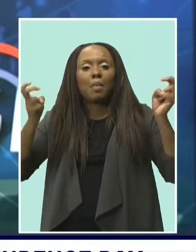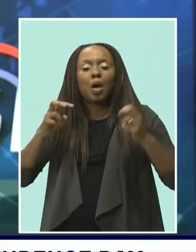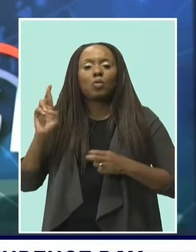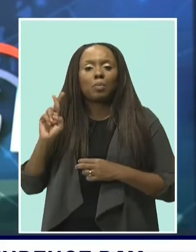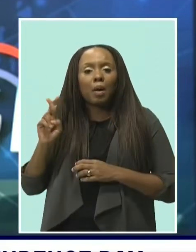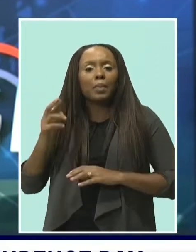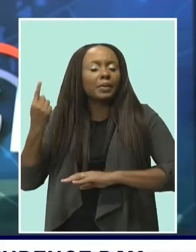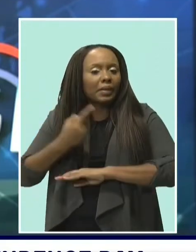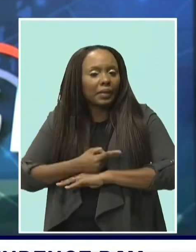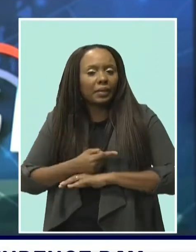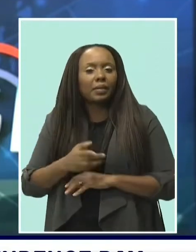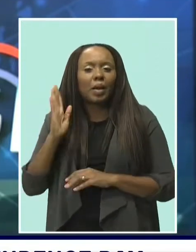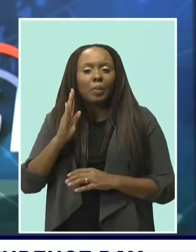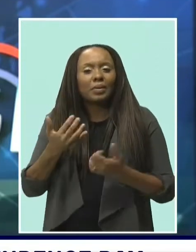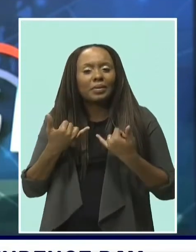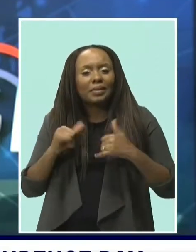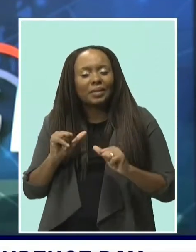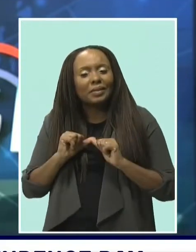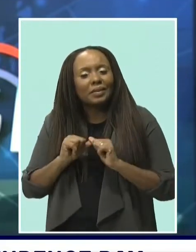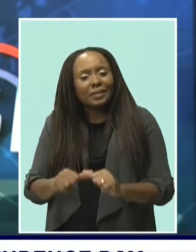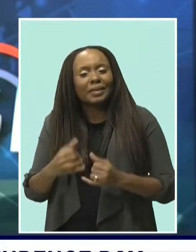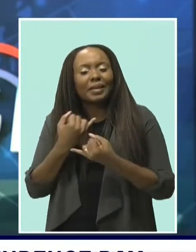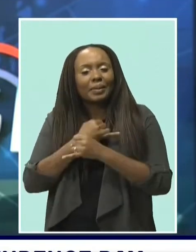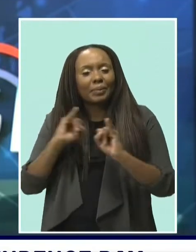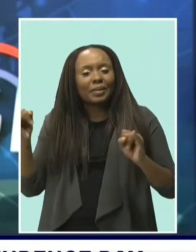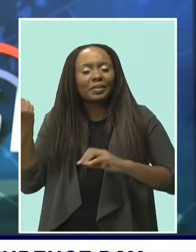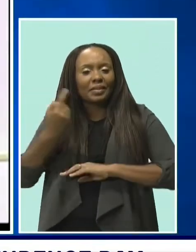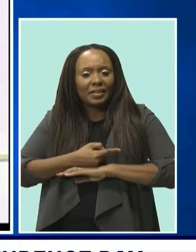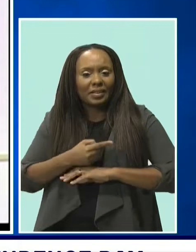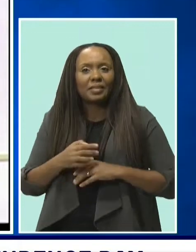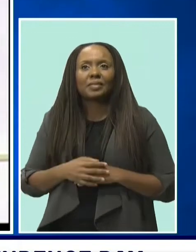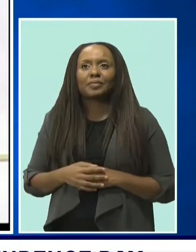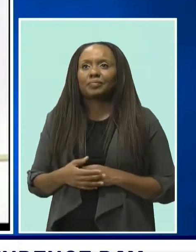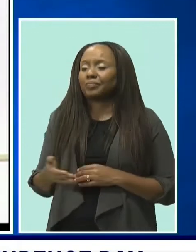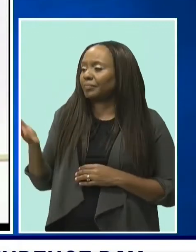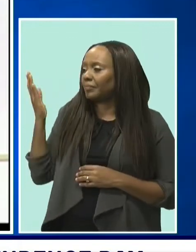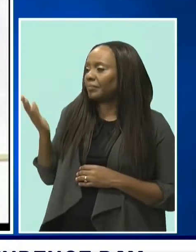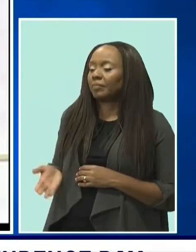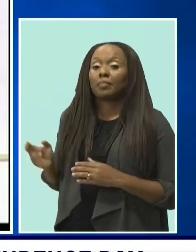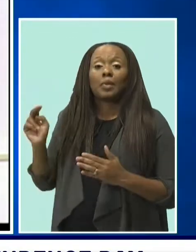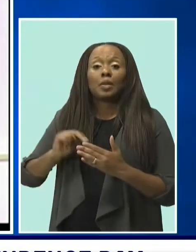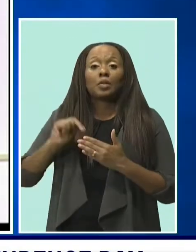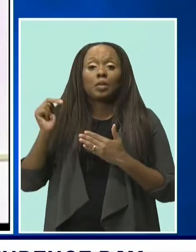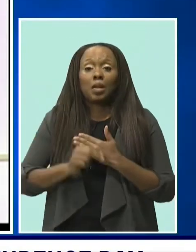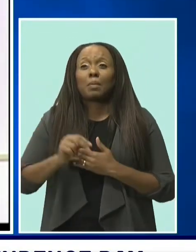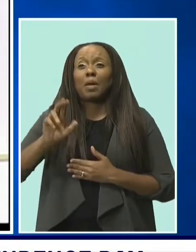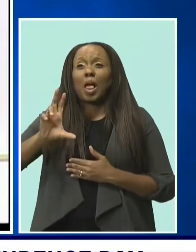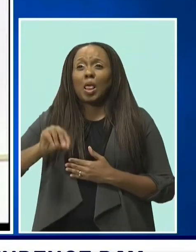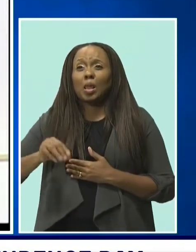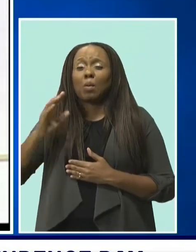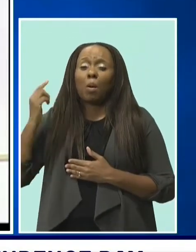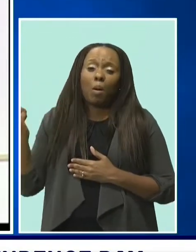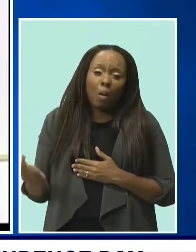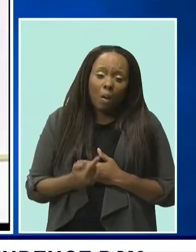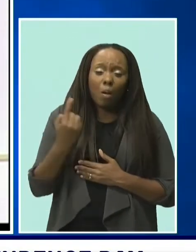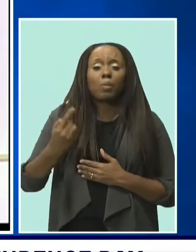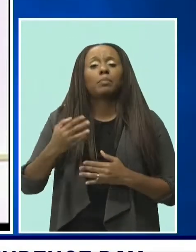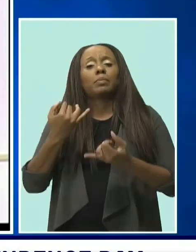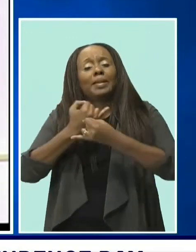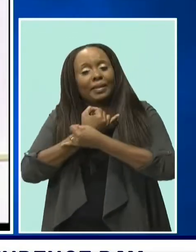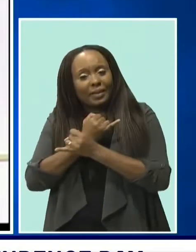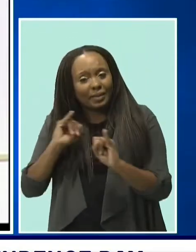to Republican status on Independence Day. November 30th will always be Independence